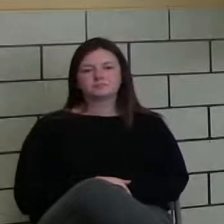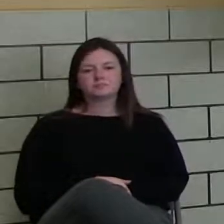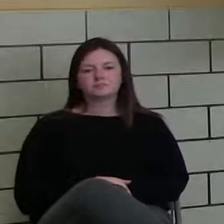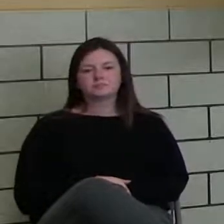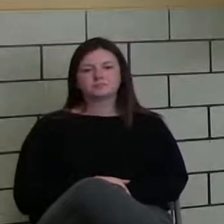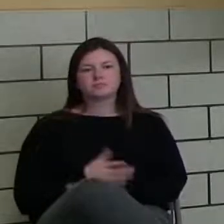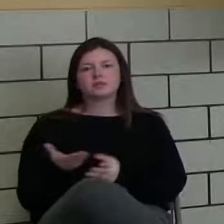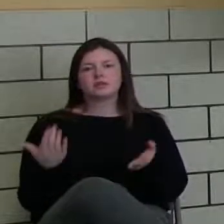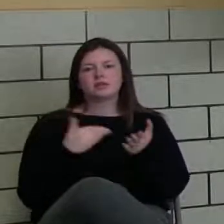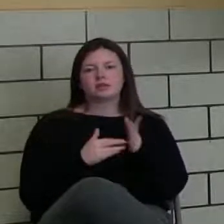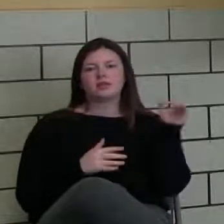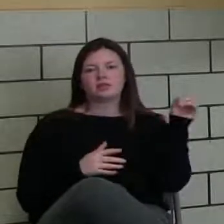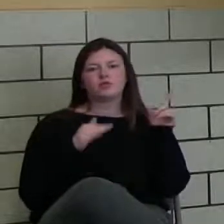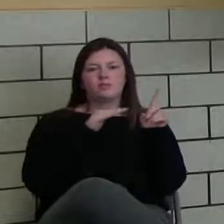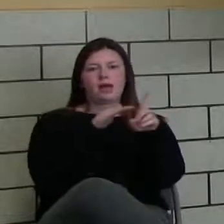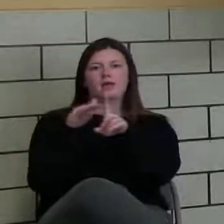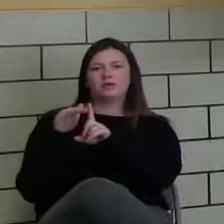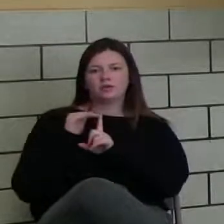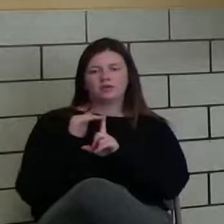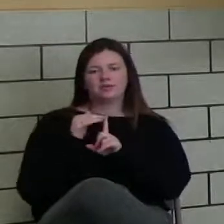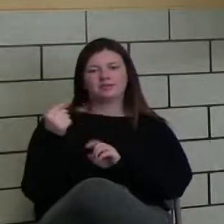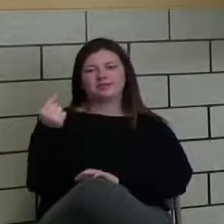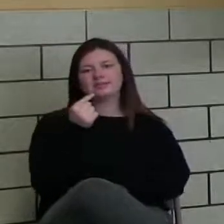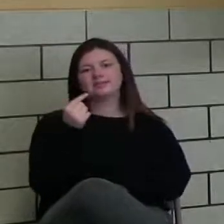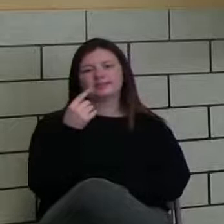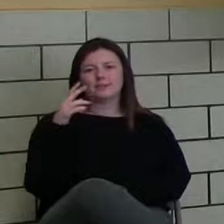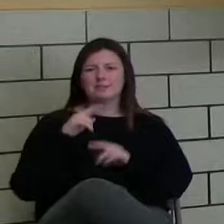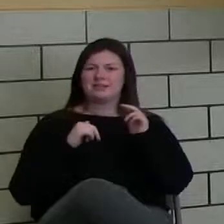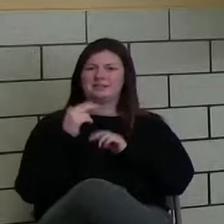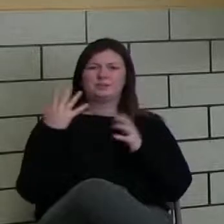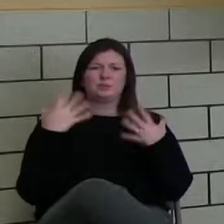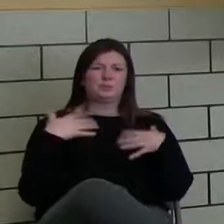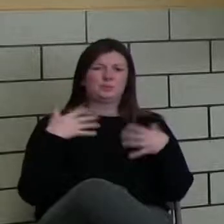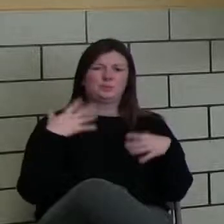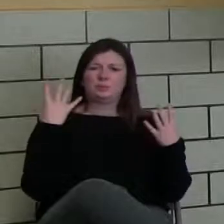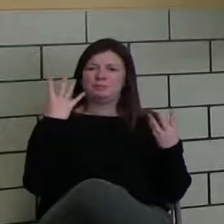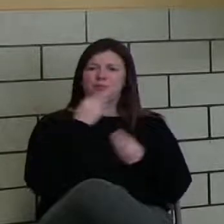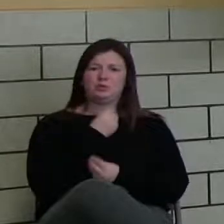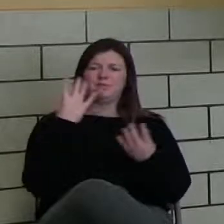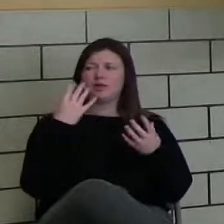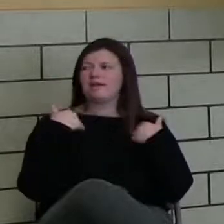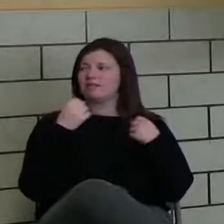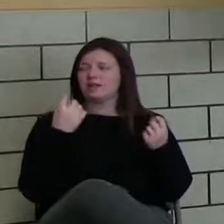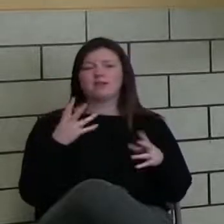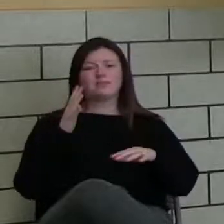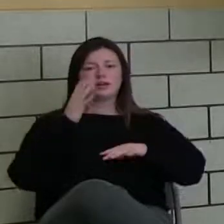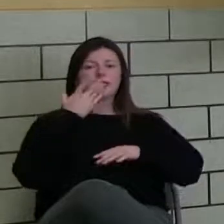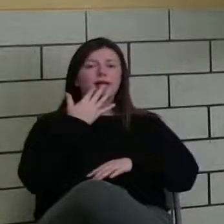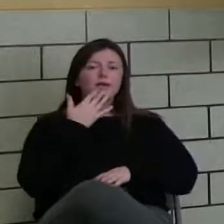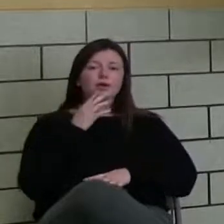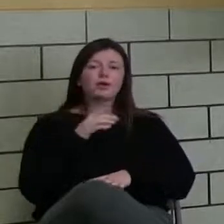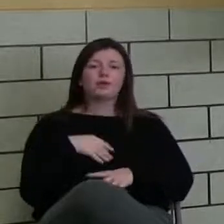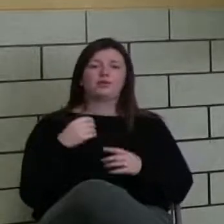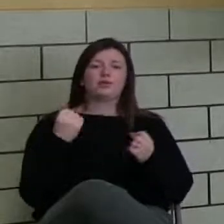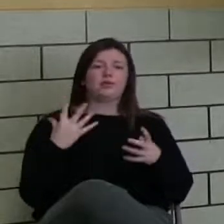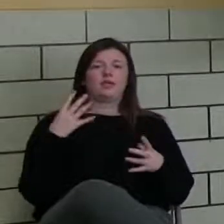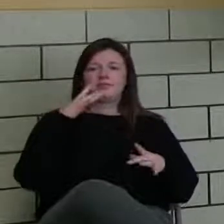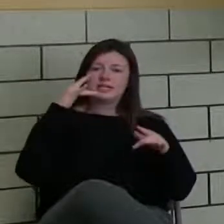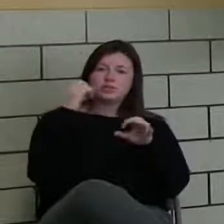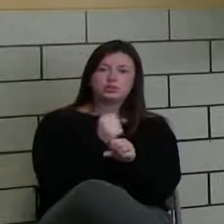them. Again, this is just a reminder, these buildings are beautiful. They have a lot of color and a lot of interest. So we want